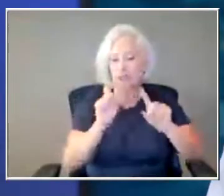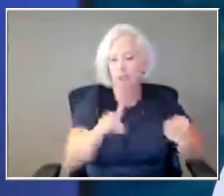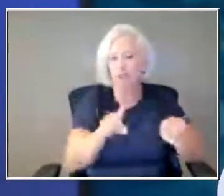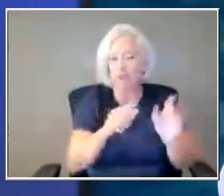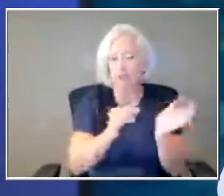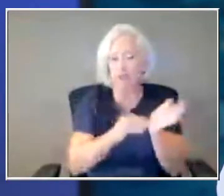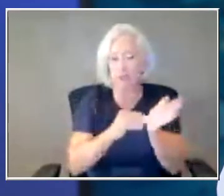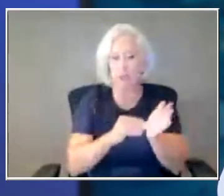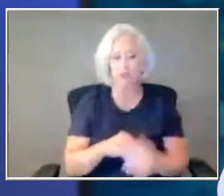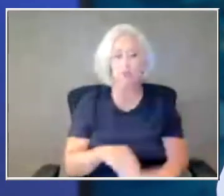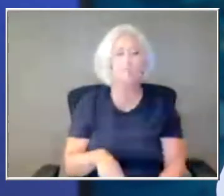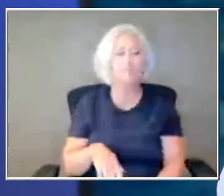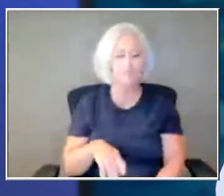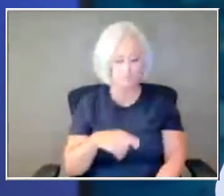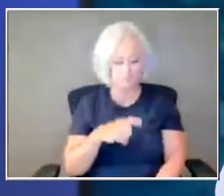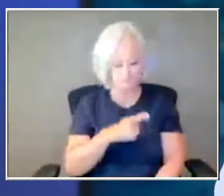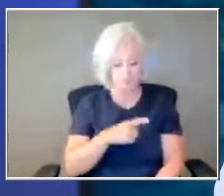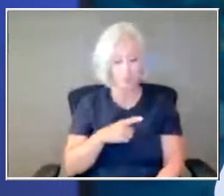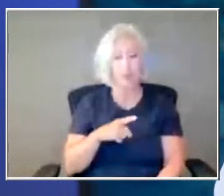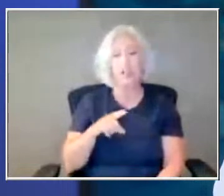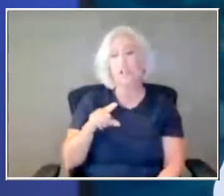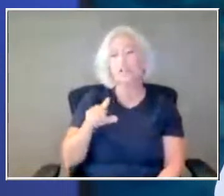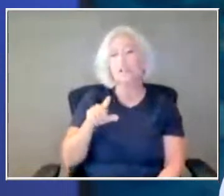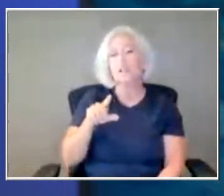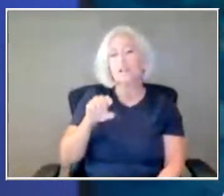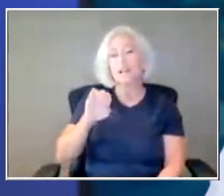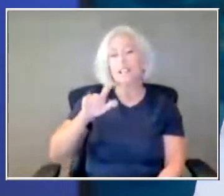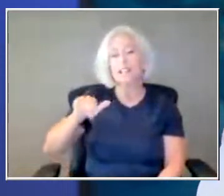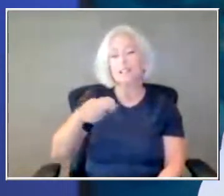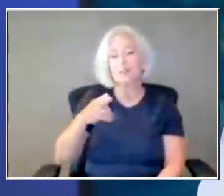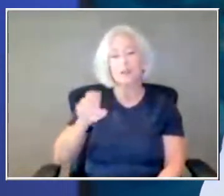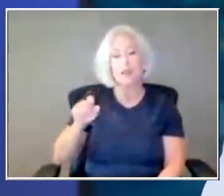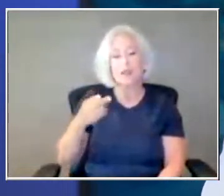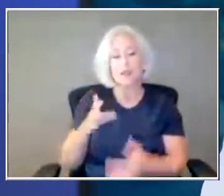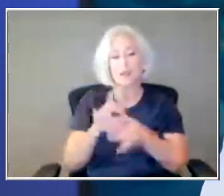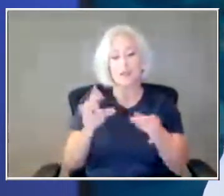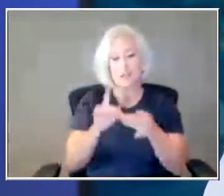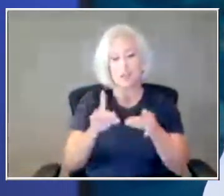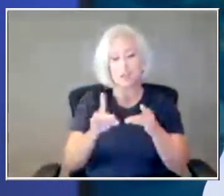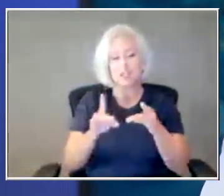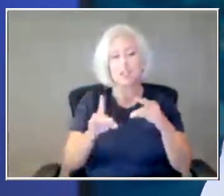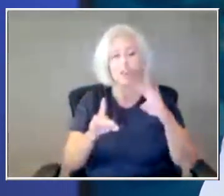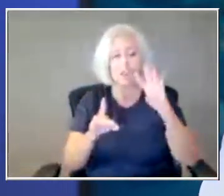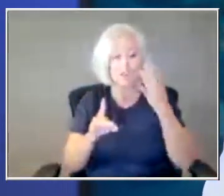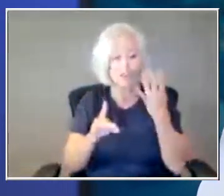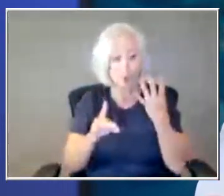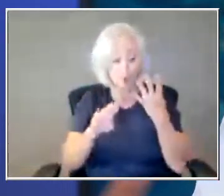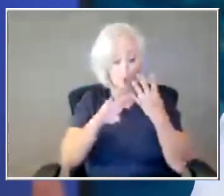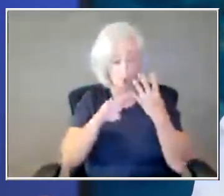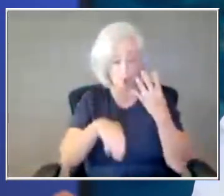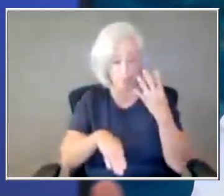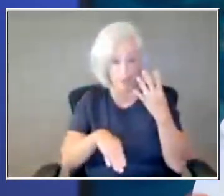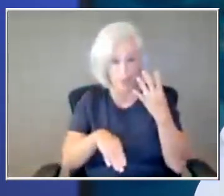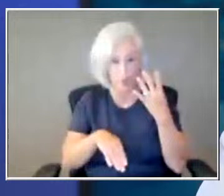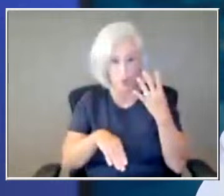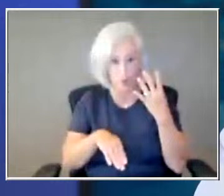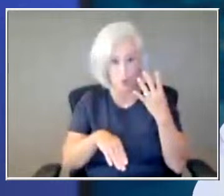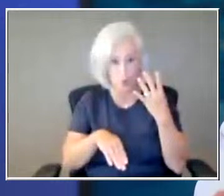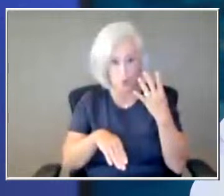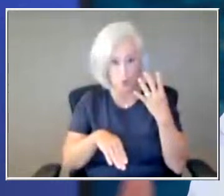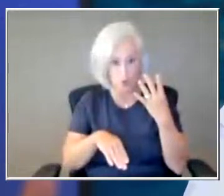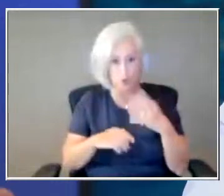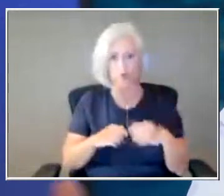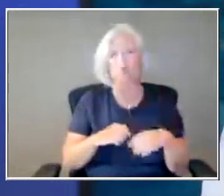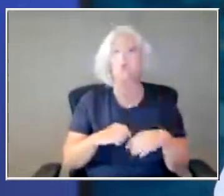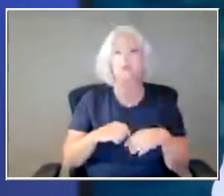Libby mentioned is usually the PSA level should be less than 4. Now granted, in some patients as age advances, the PSA numbers